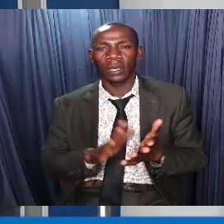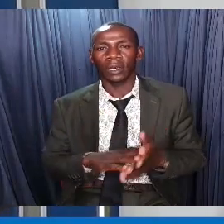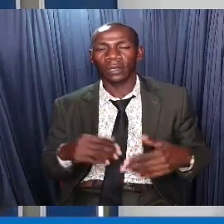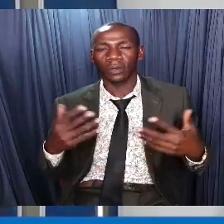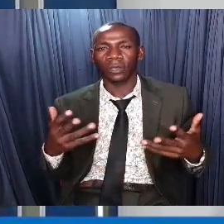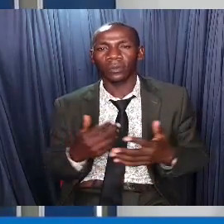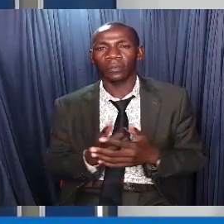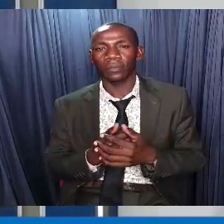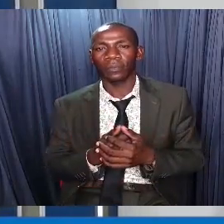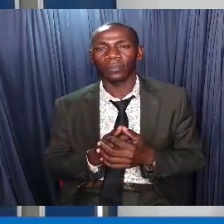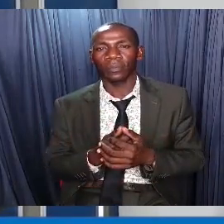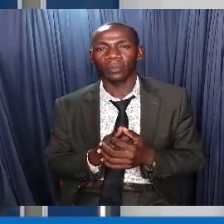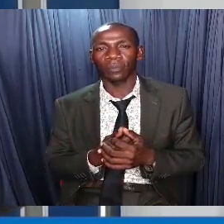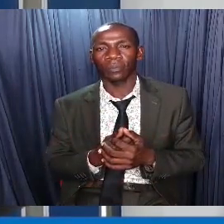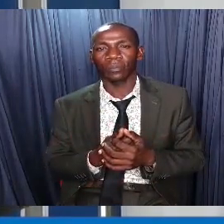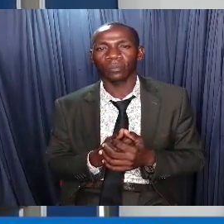Hallelujah. Hallelujah.